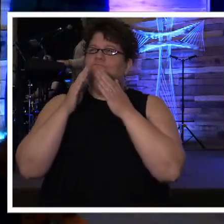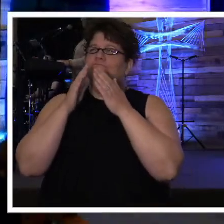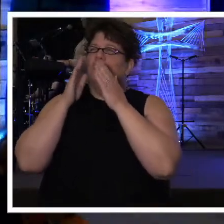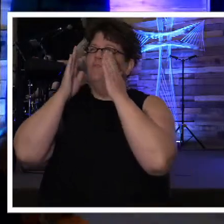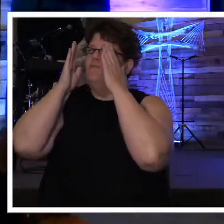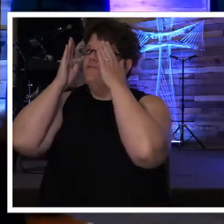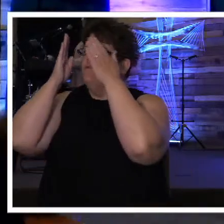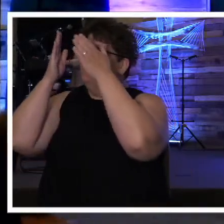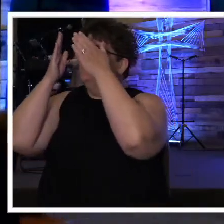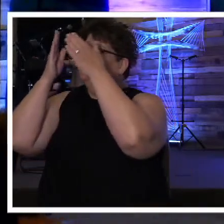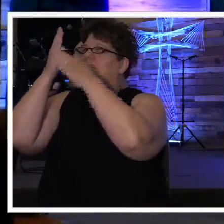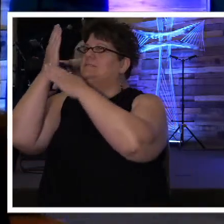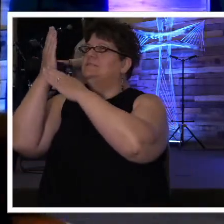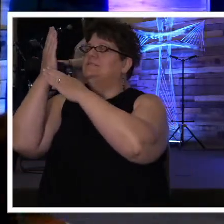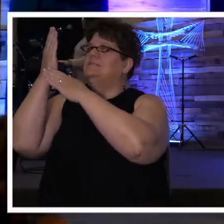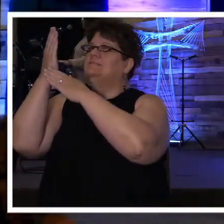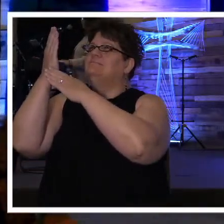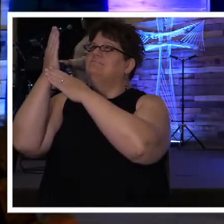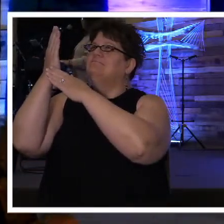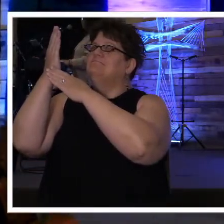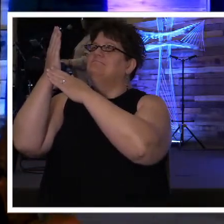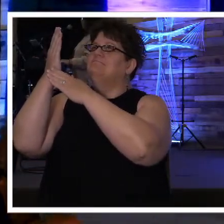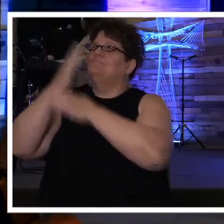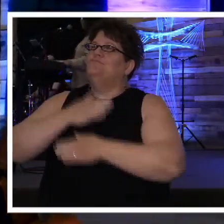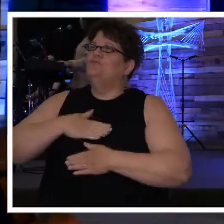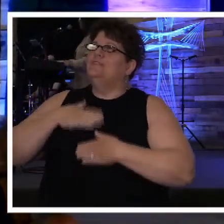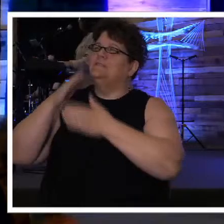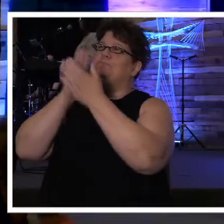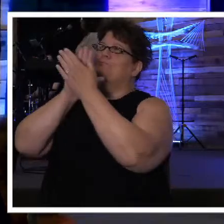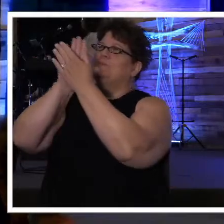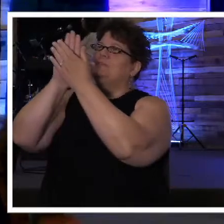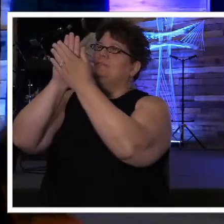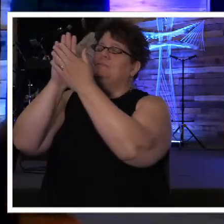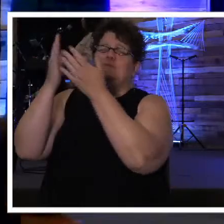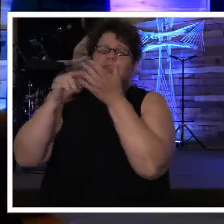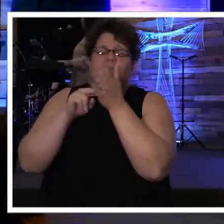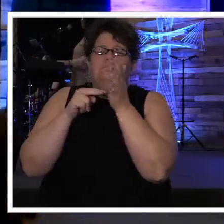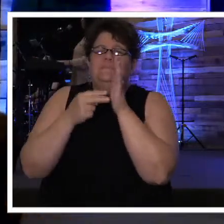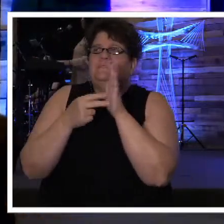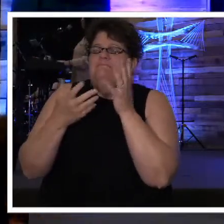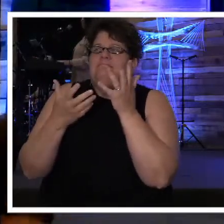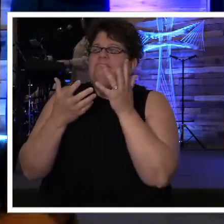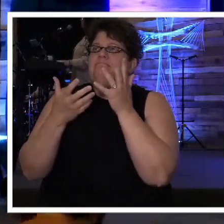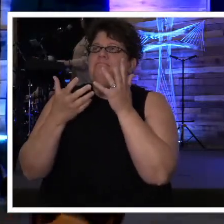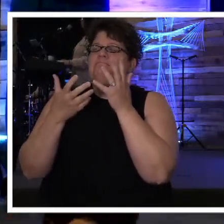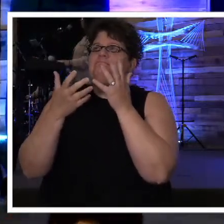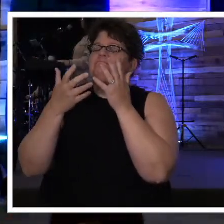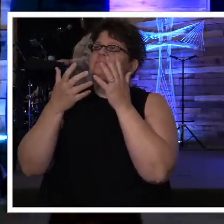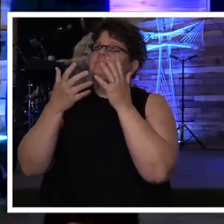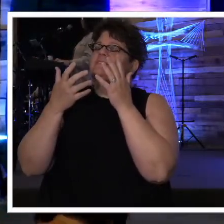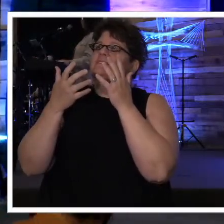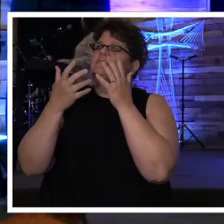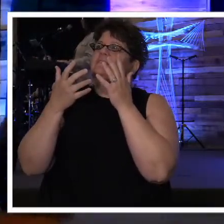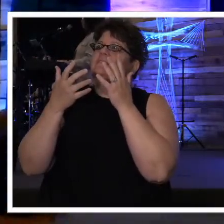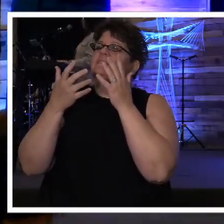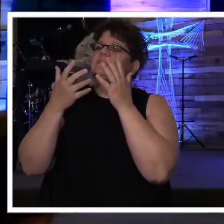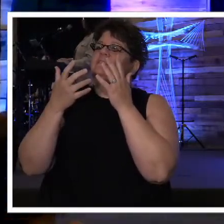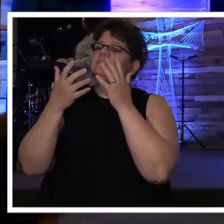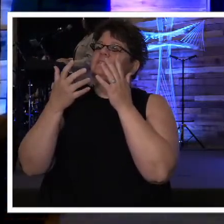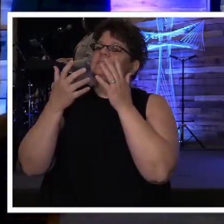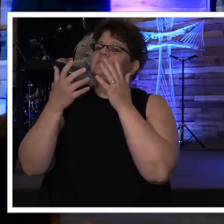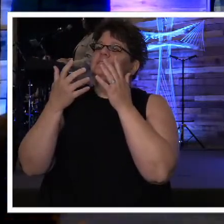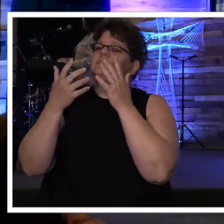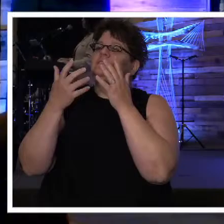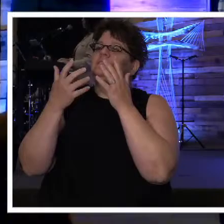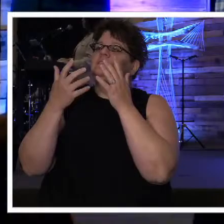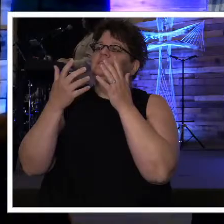morning. Press into His presence. And what that means to press in to the presence of the Lord is to enter this